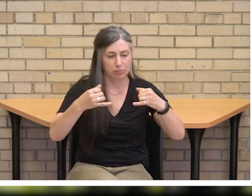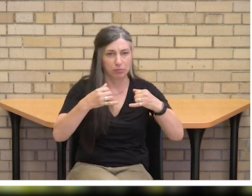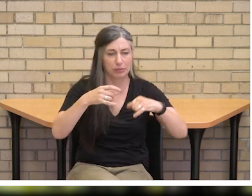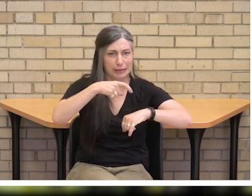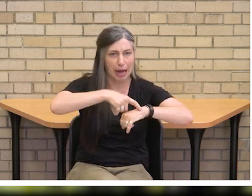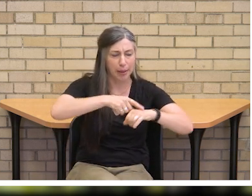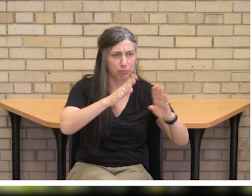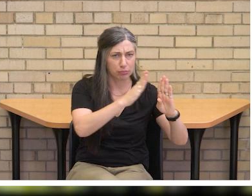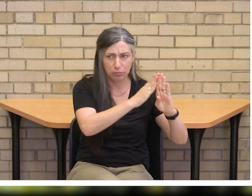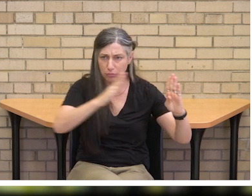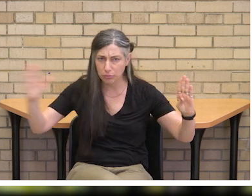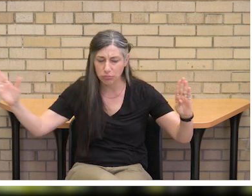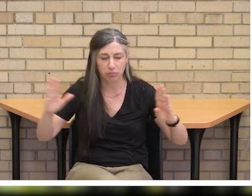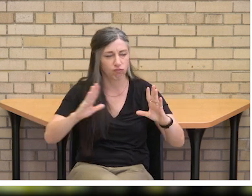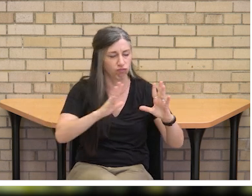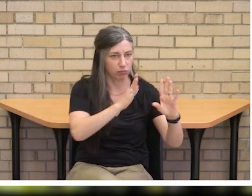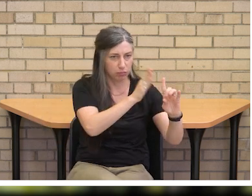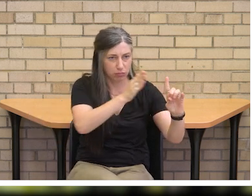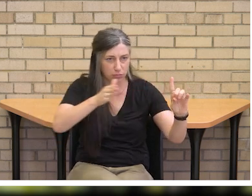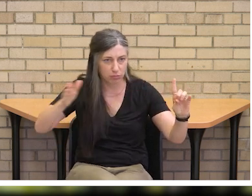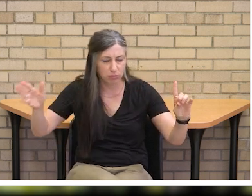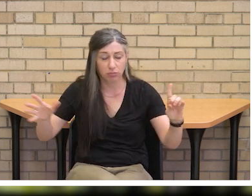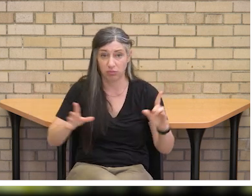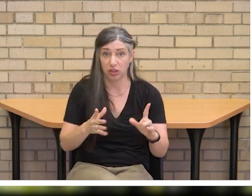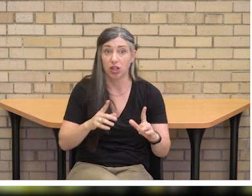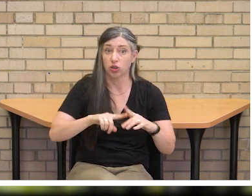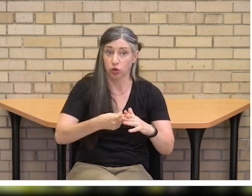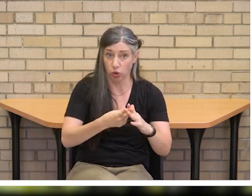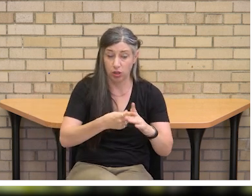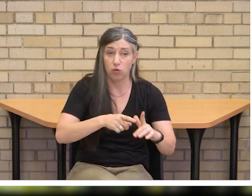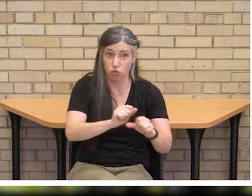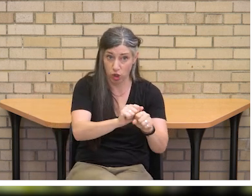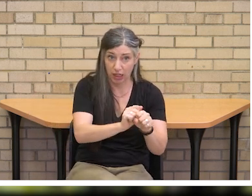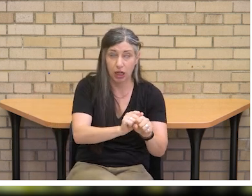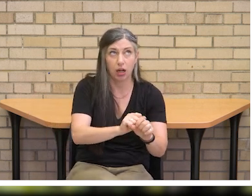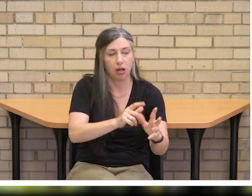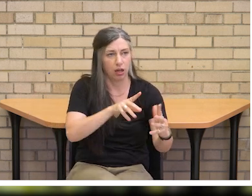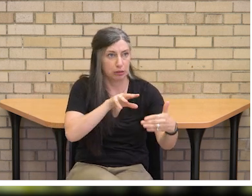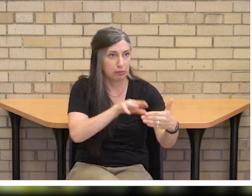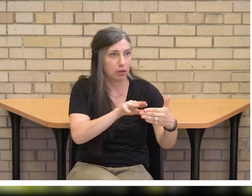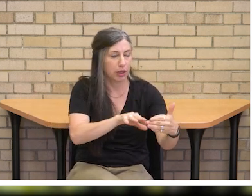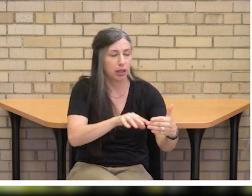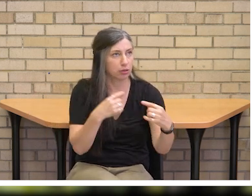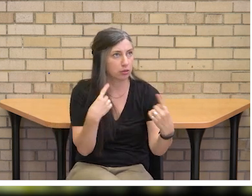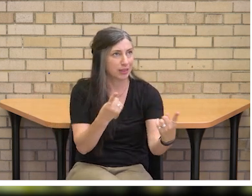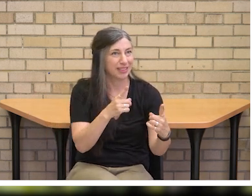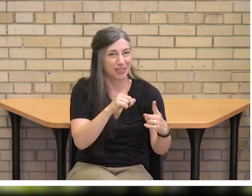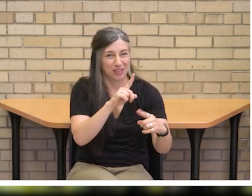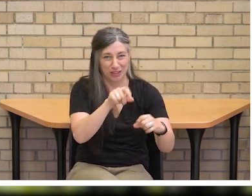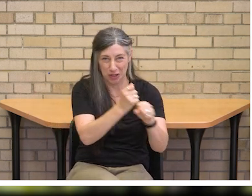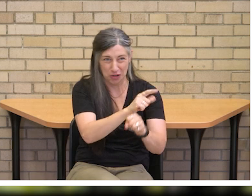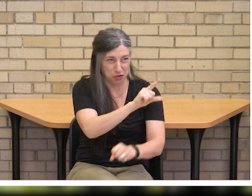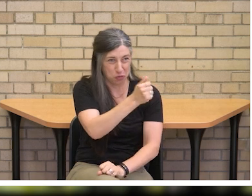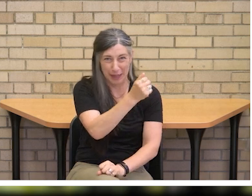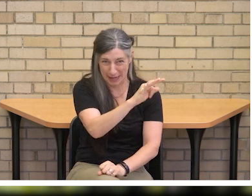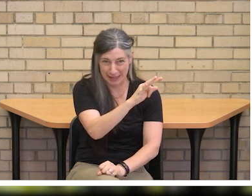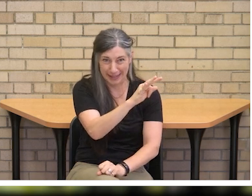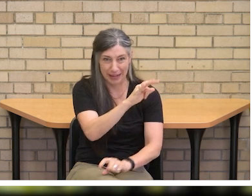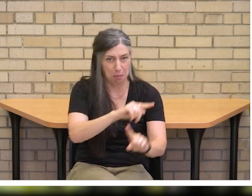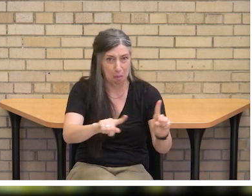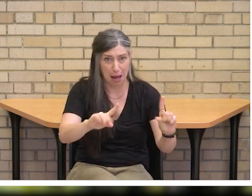said, the original project started up in 2019. I think it's been on the city's mind for much longer than